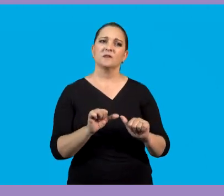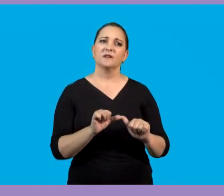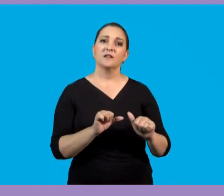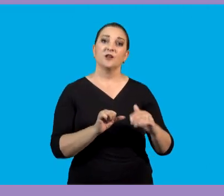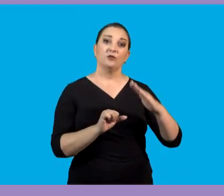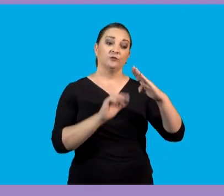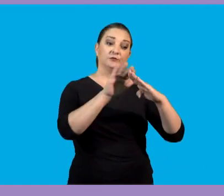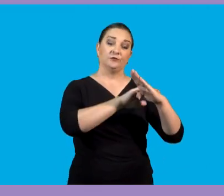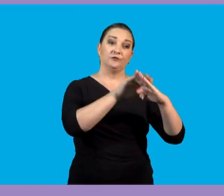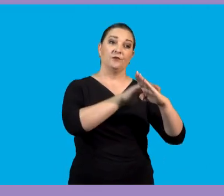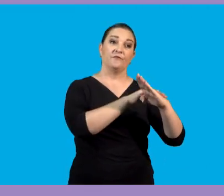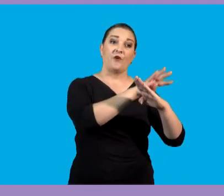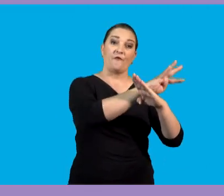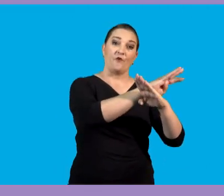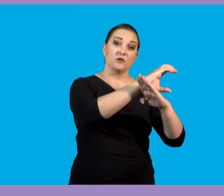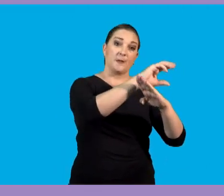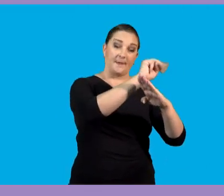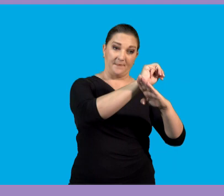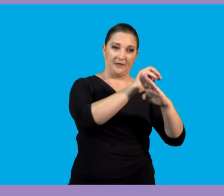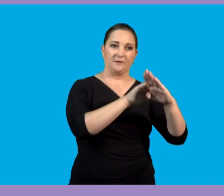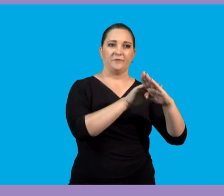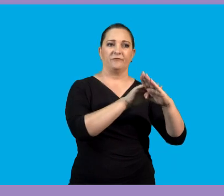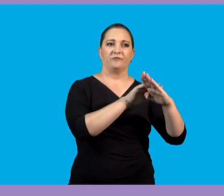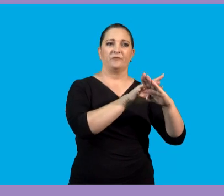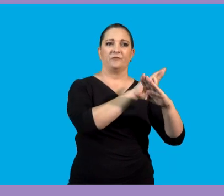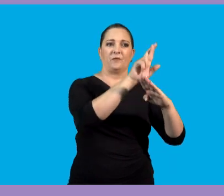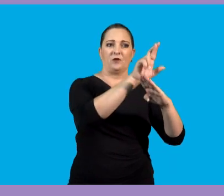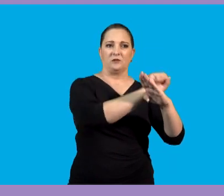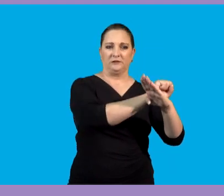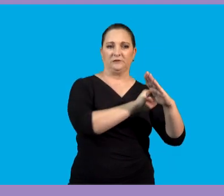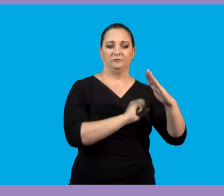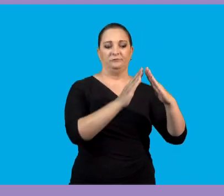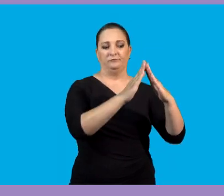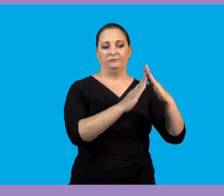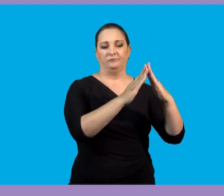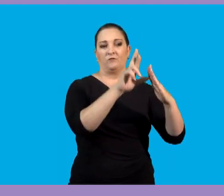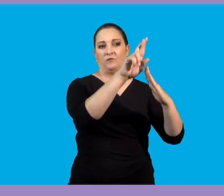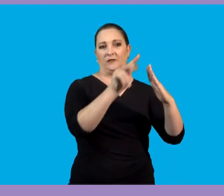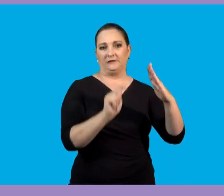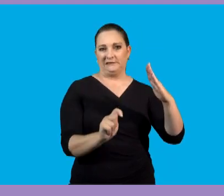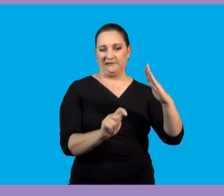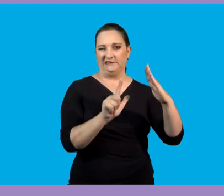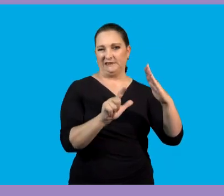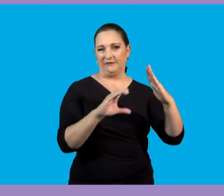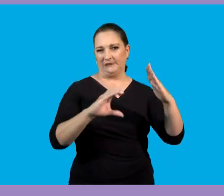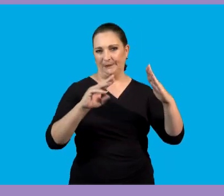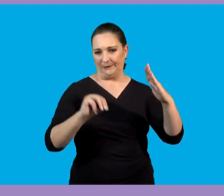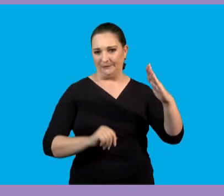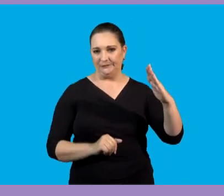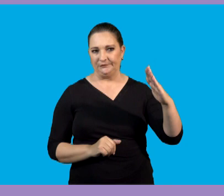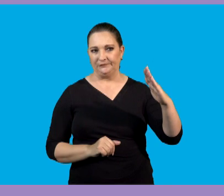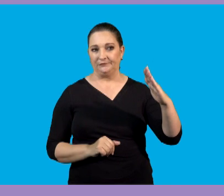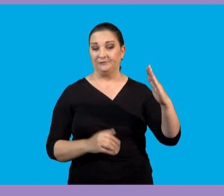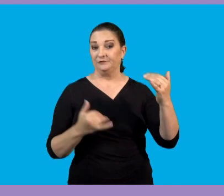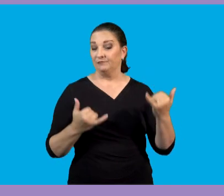here 4 centimeters for side RS and 7 centimeters for side RT. Now,